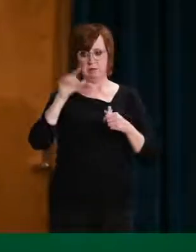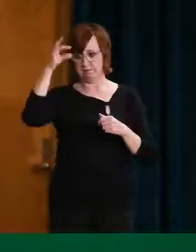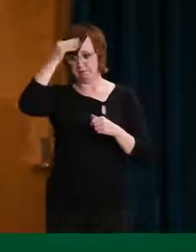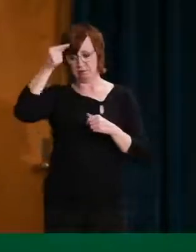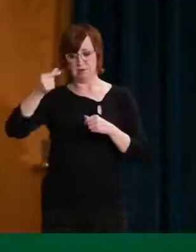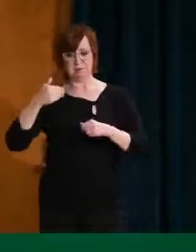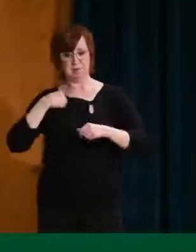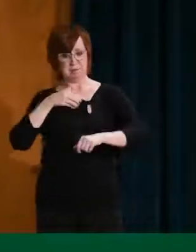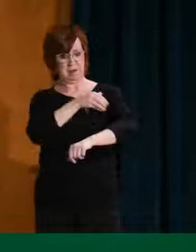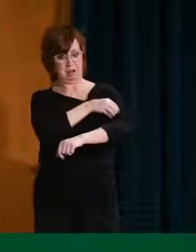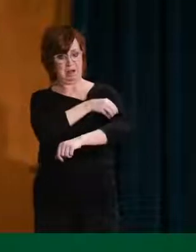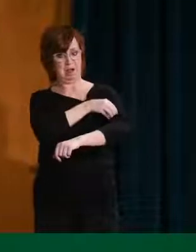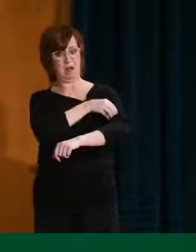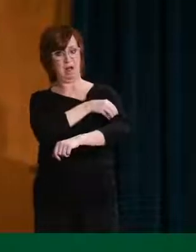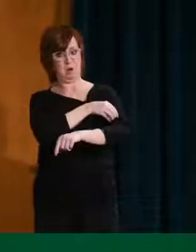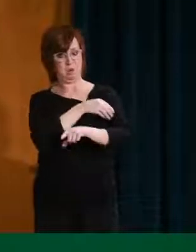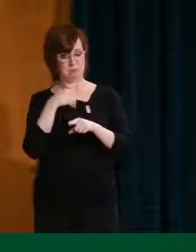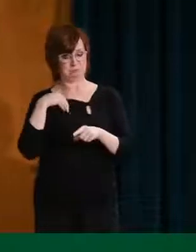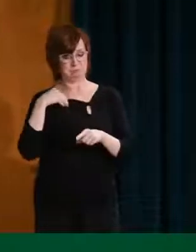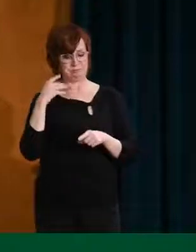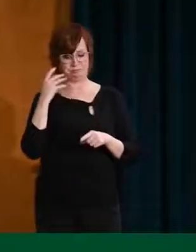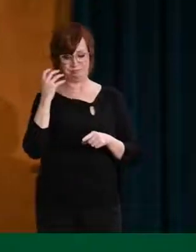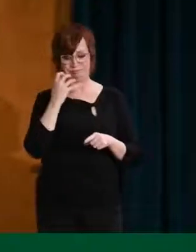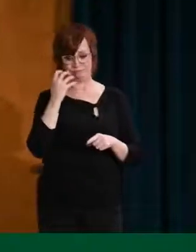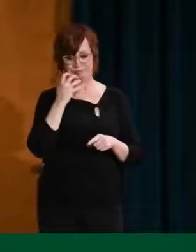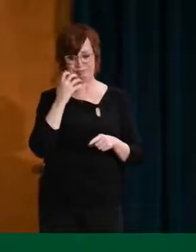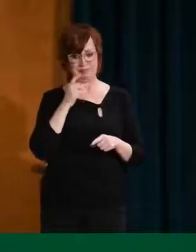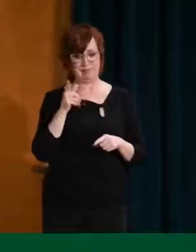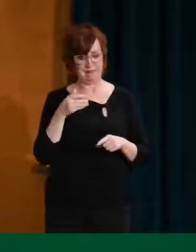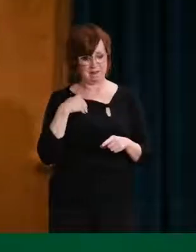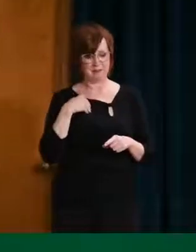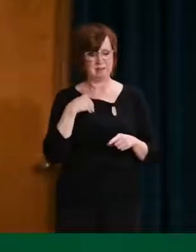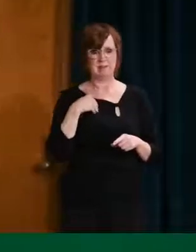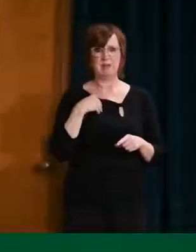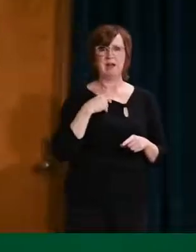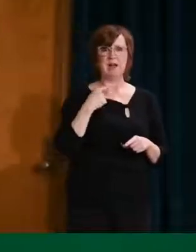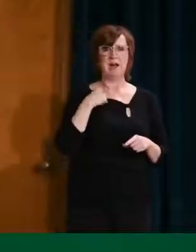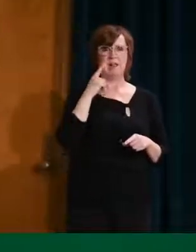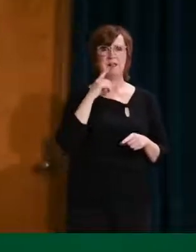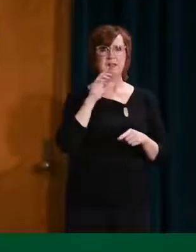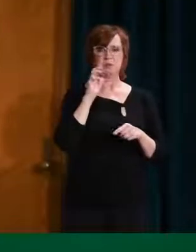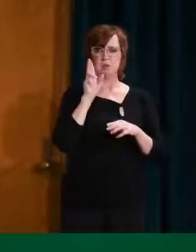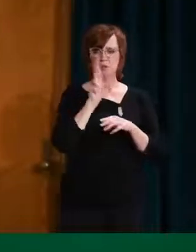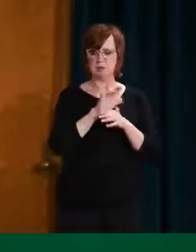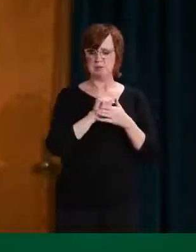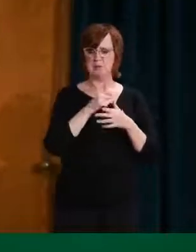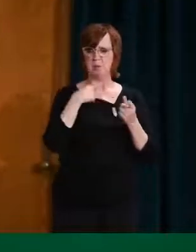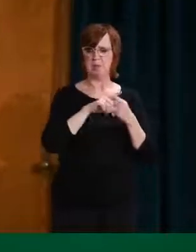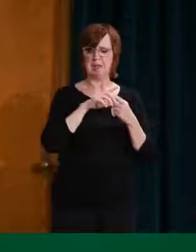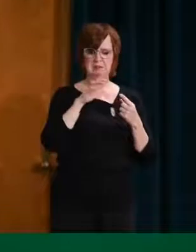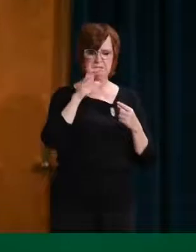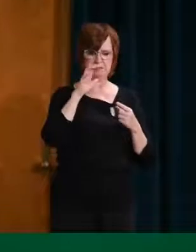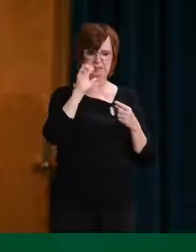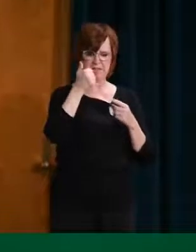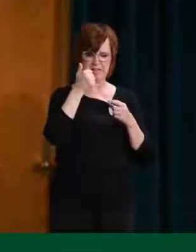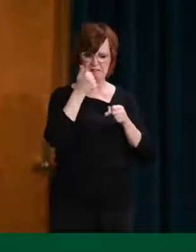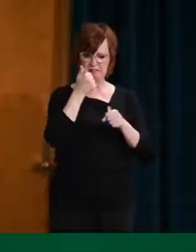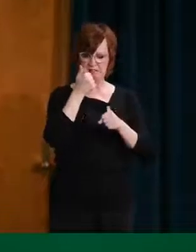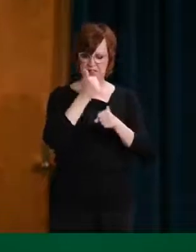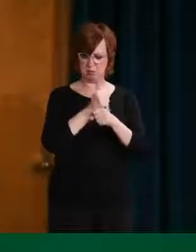pull. Levers like they utilized about a decade ago when the auto sector was facing